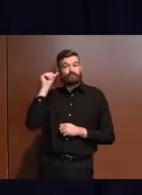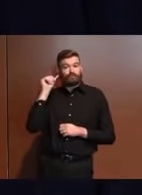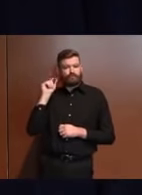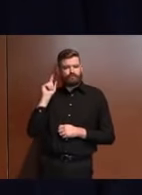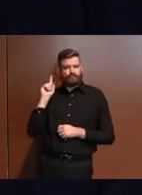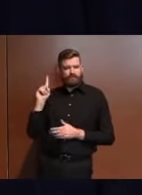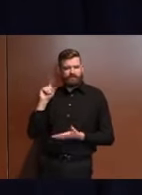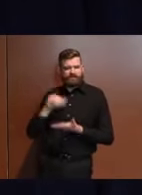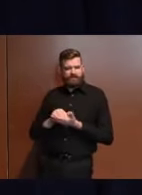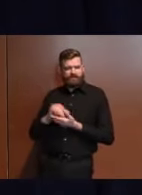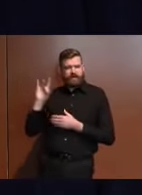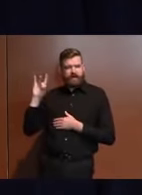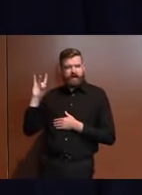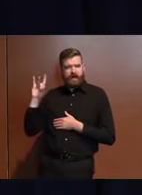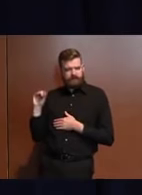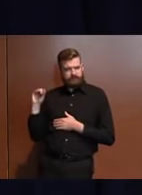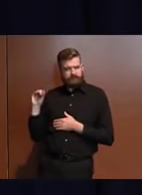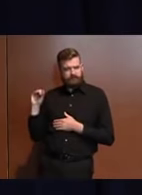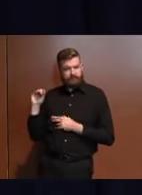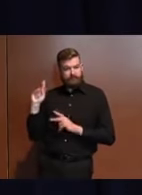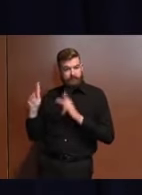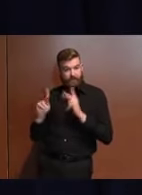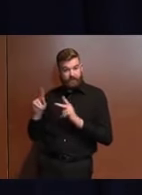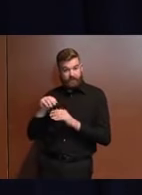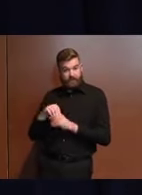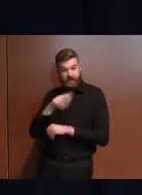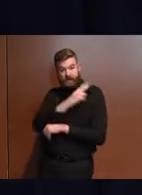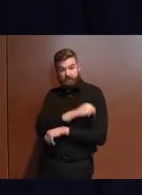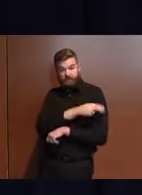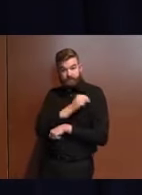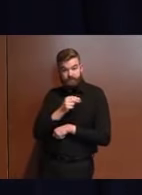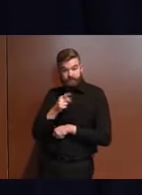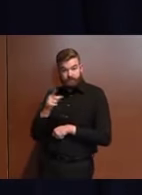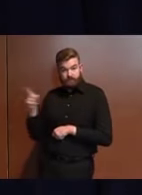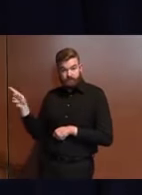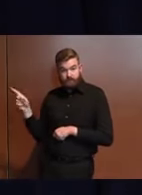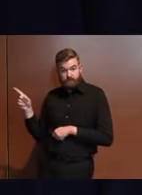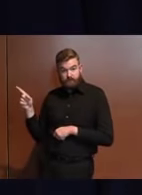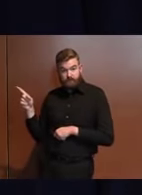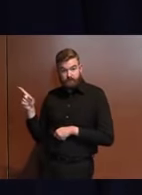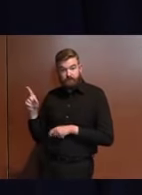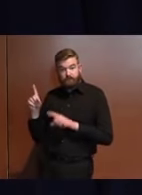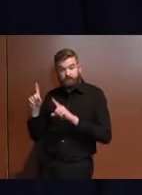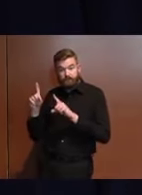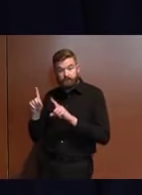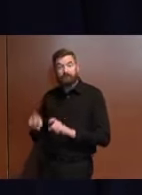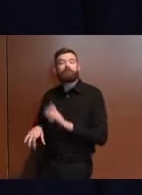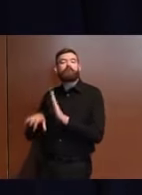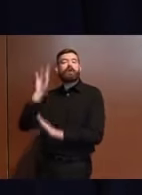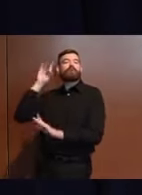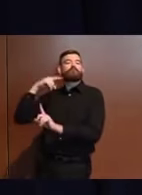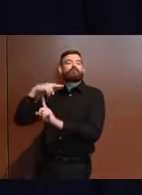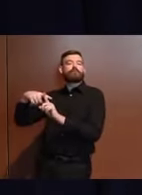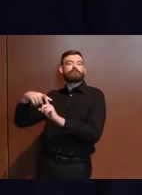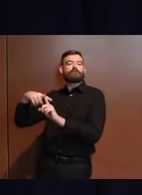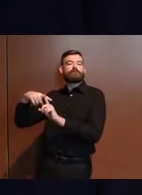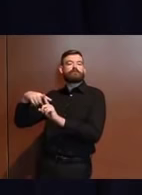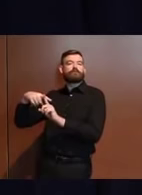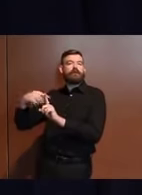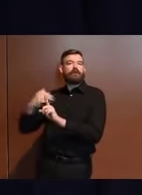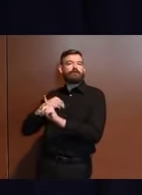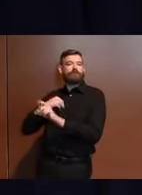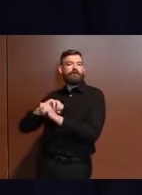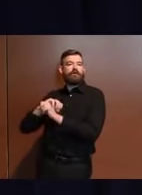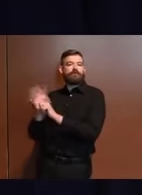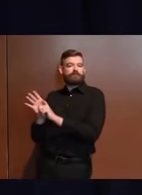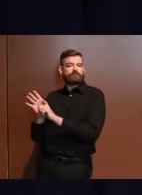1,080 patients in our hospitals have tested positive for coronavirus, and